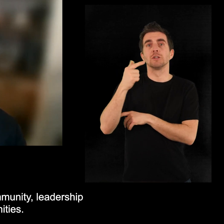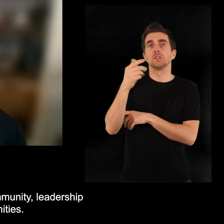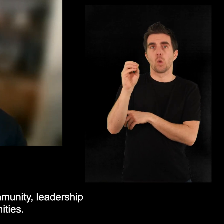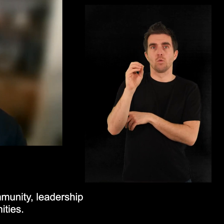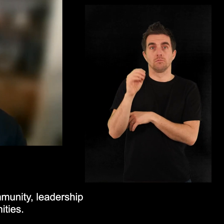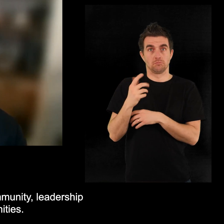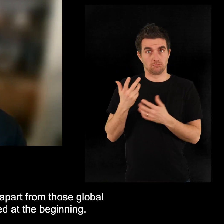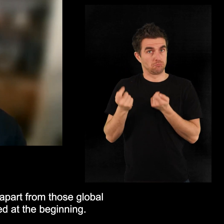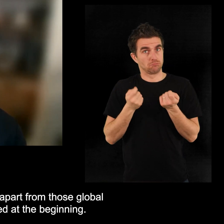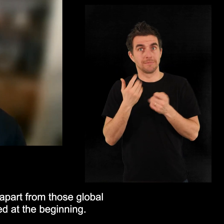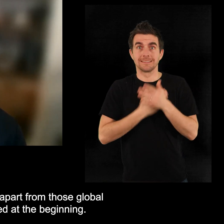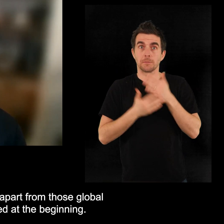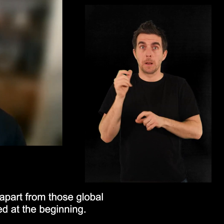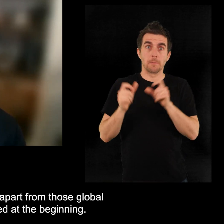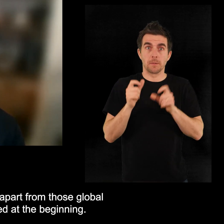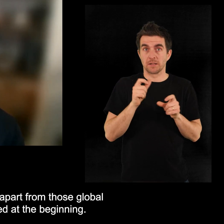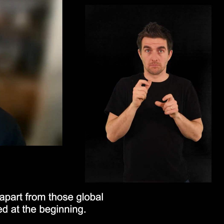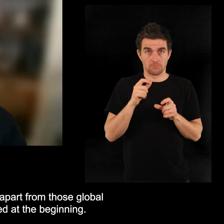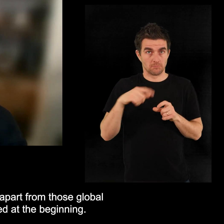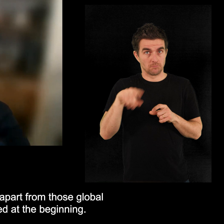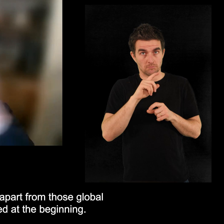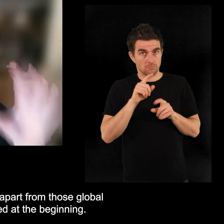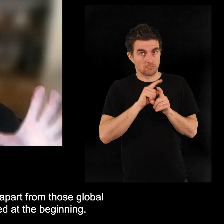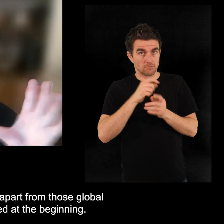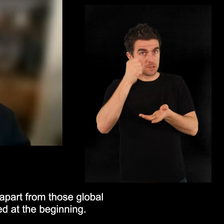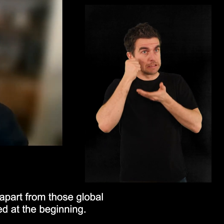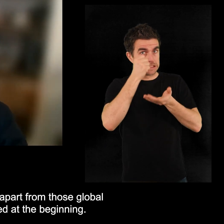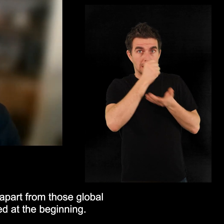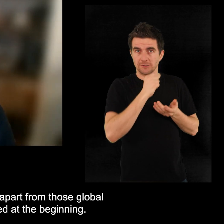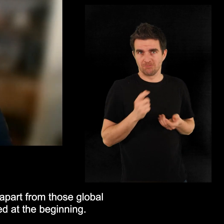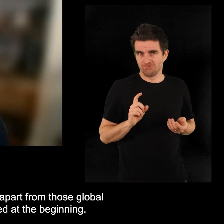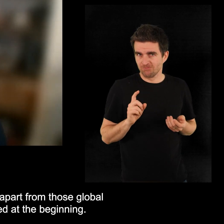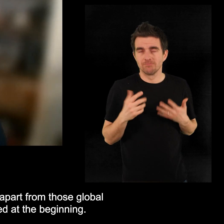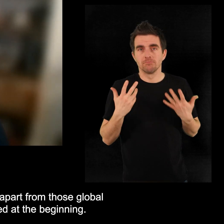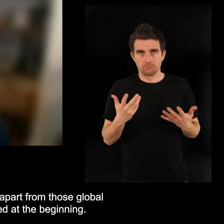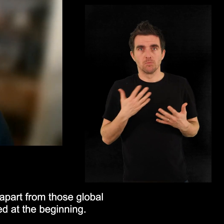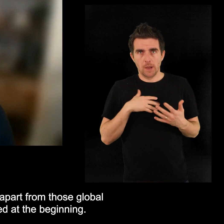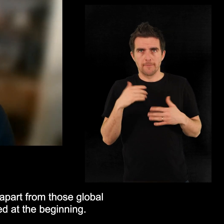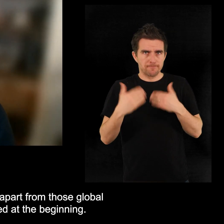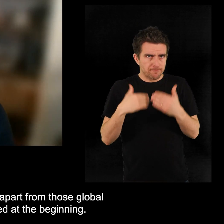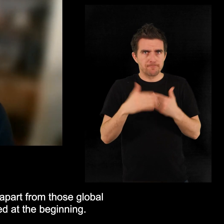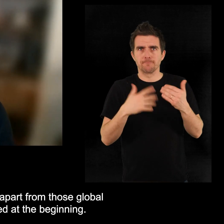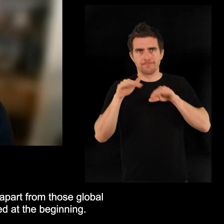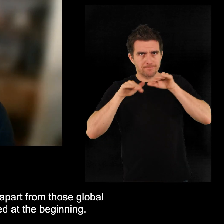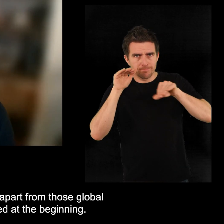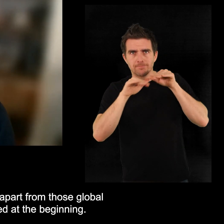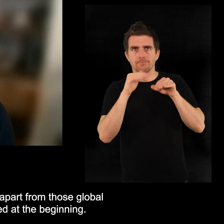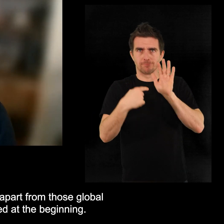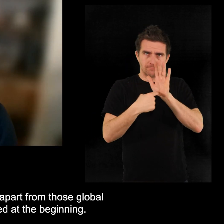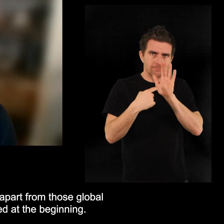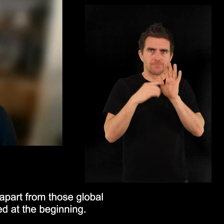be opportunities. Threats to what we're doing, apart from those global threats that Scada mentioned at the beginning,